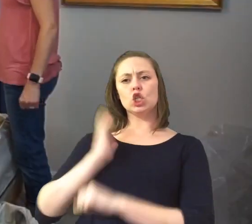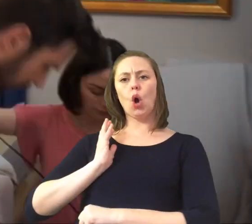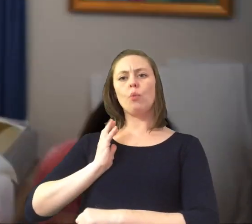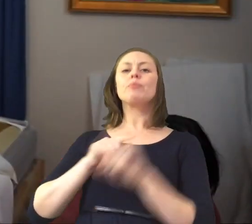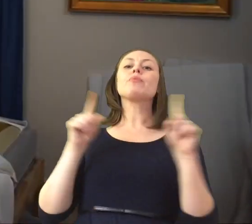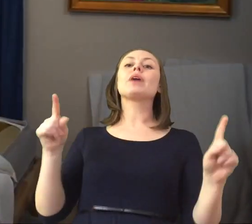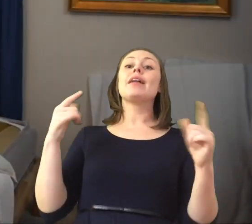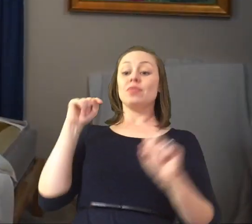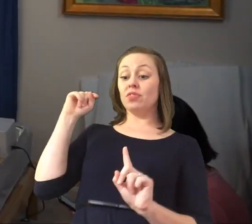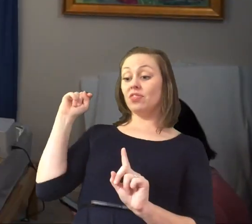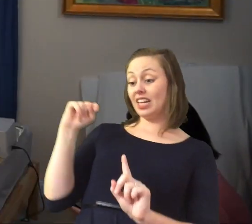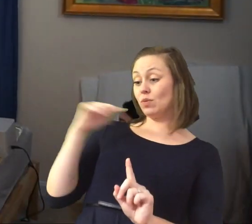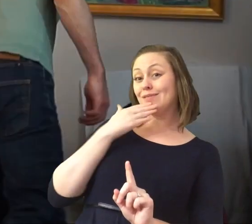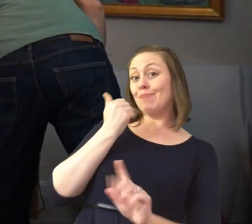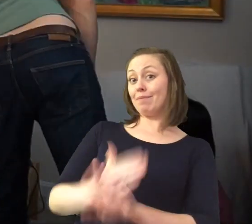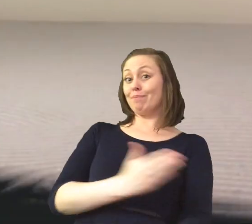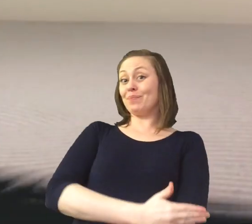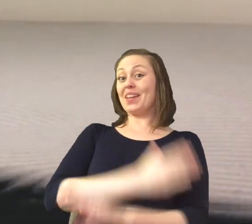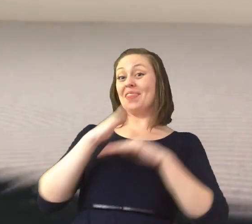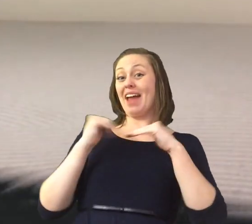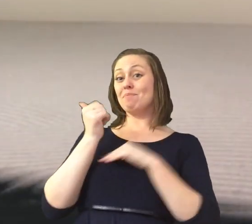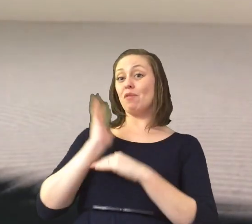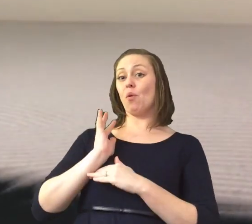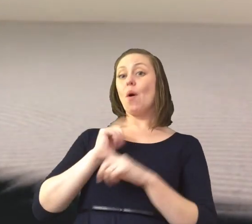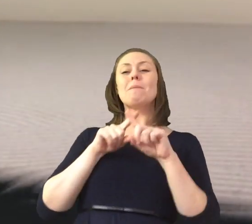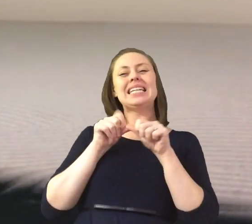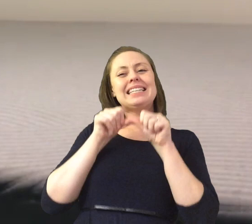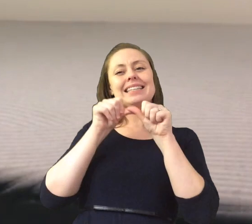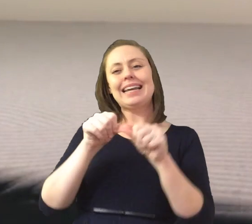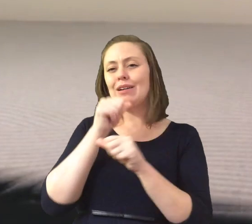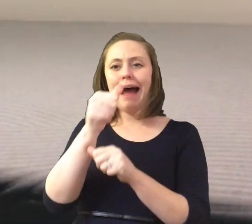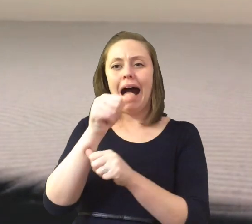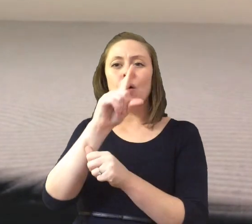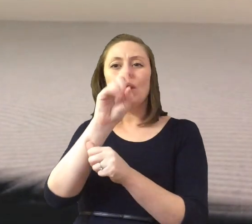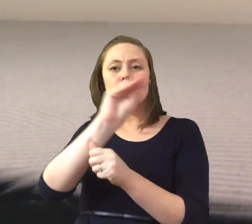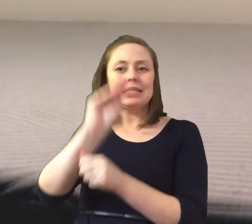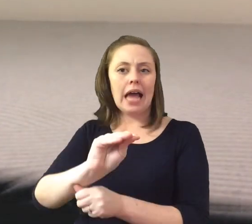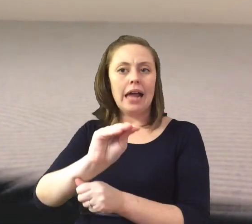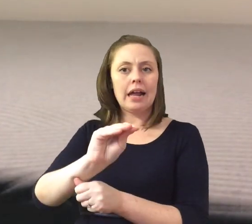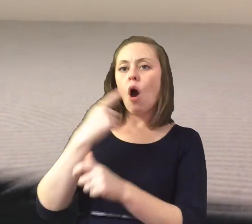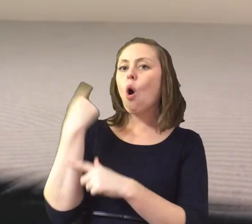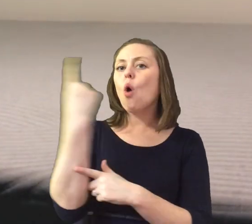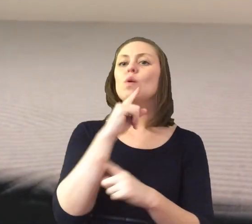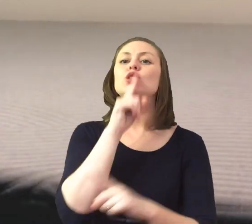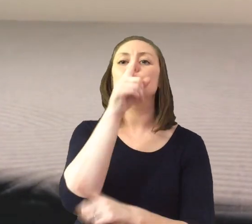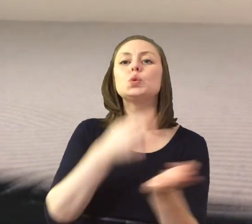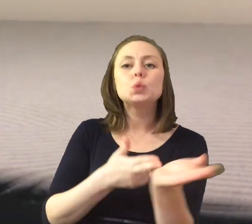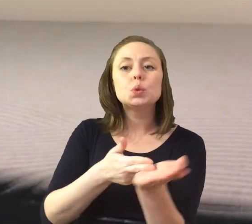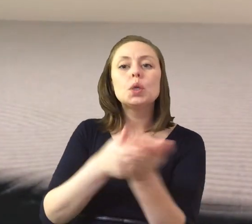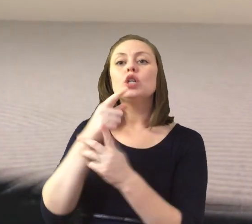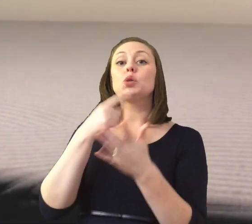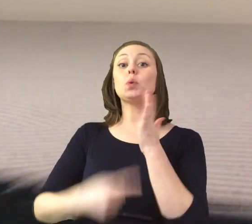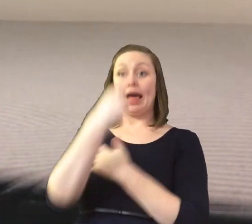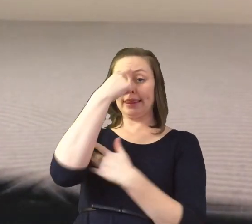years ago, and this one is a little bit better than it was before, but it's still not 100%. It's still not always true